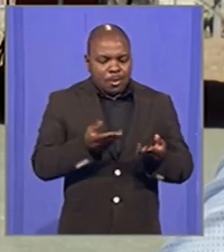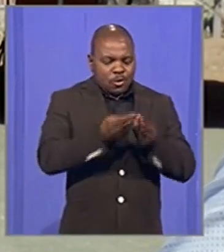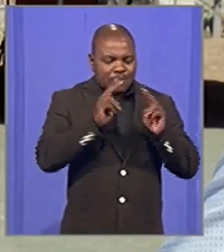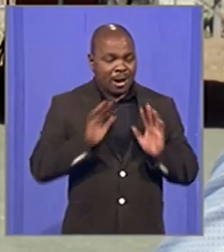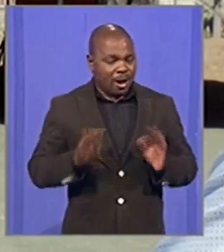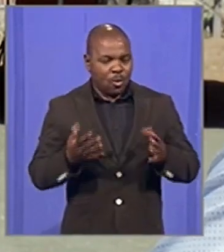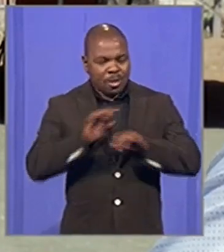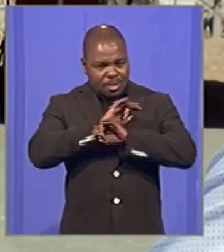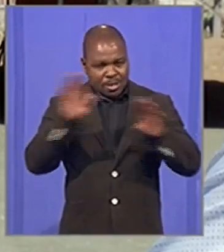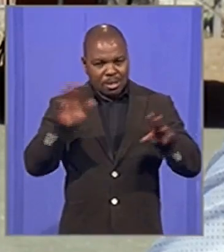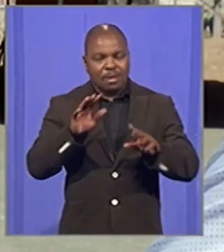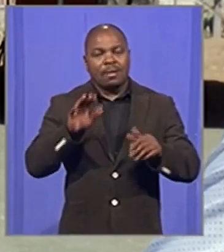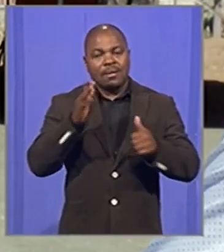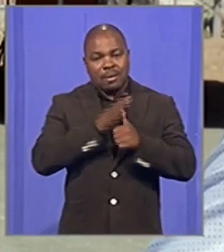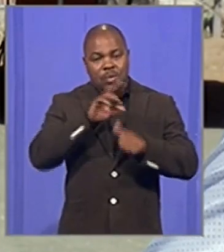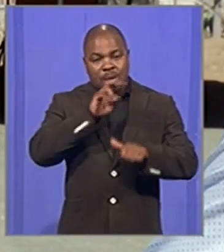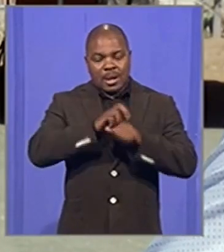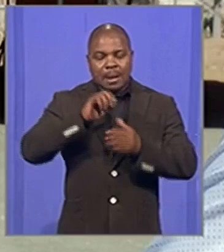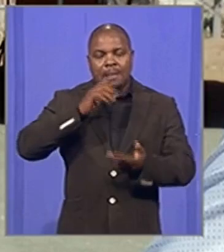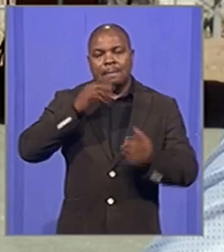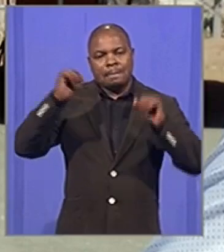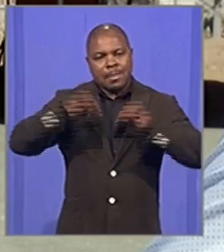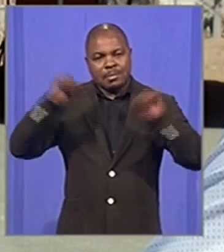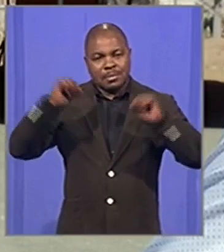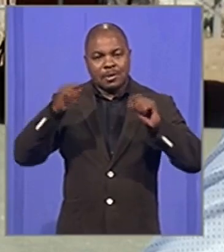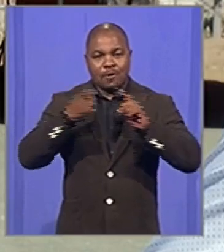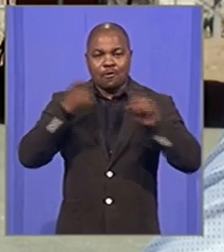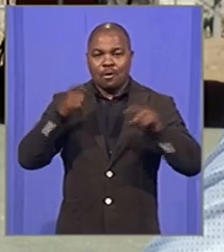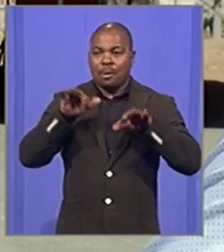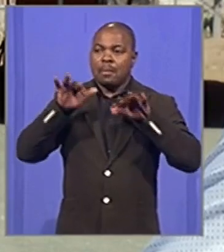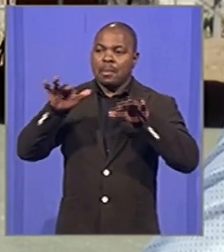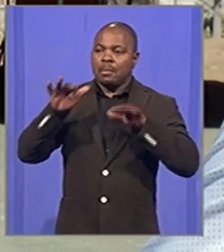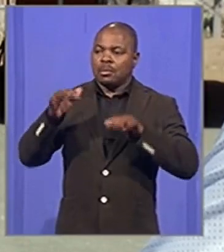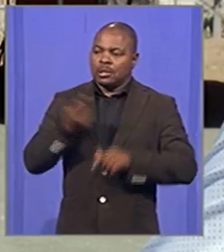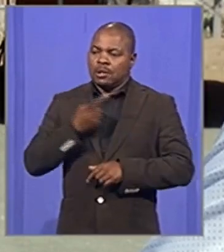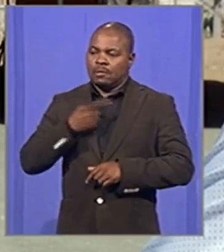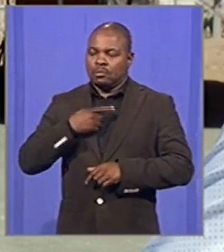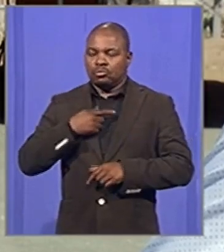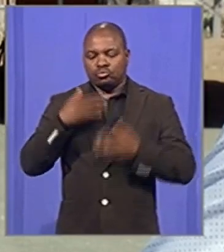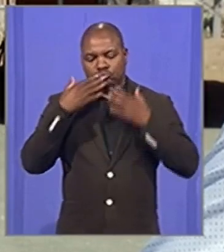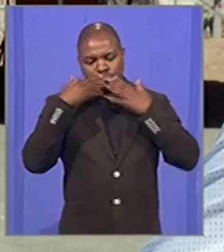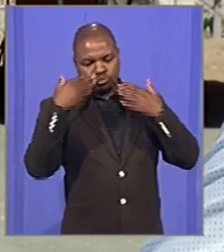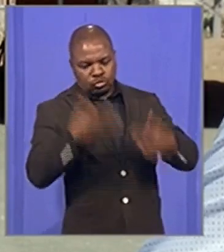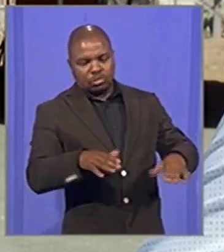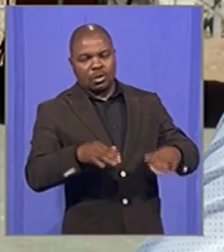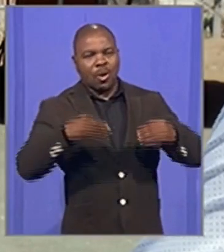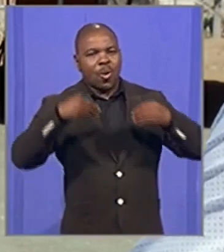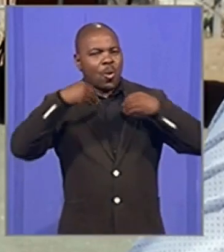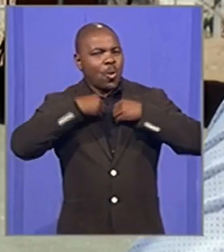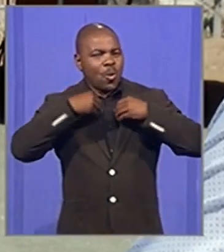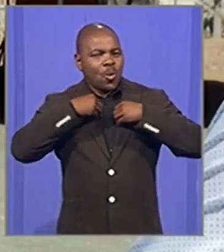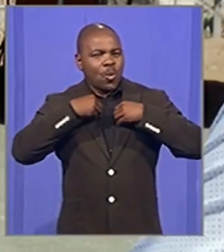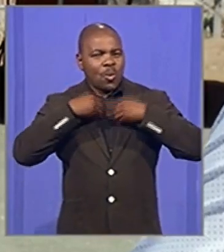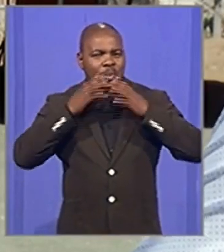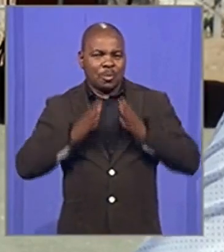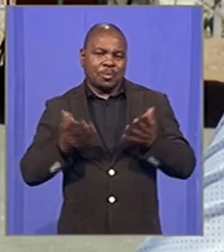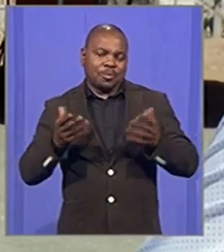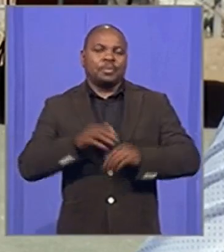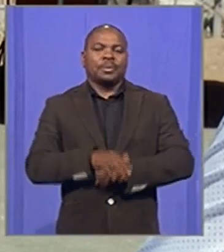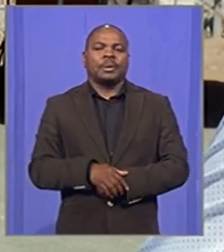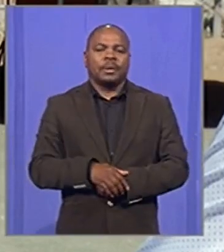that permissions were given, including by the people who would have donated their own